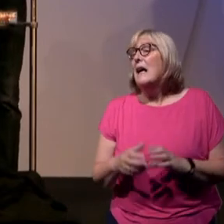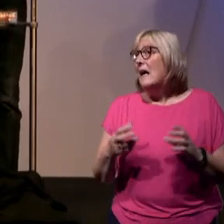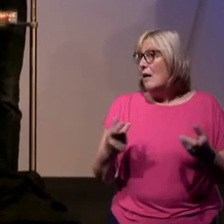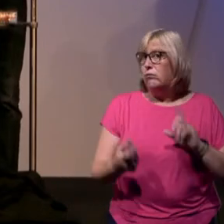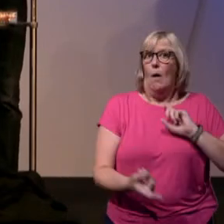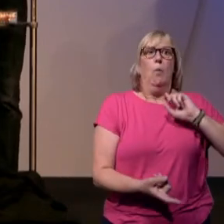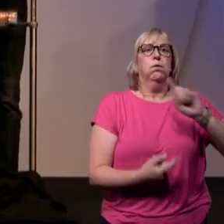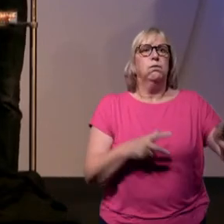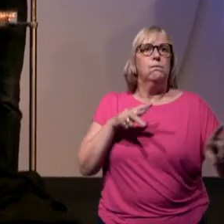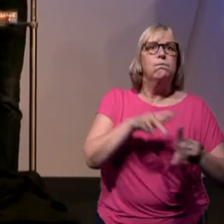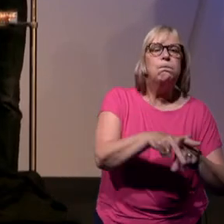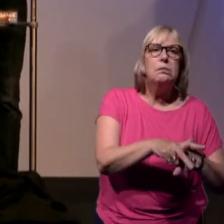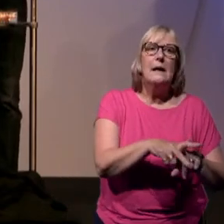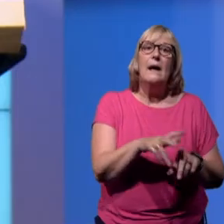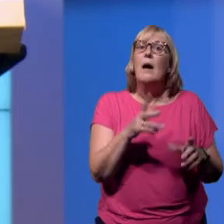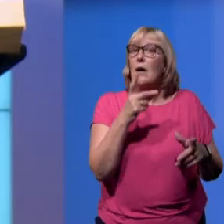thing.